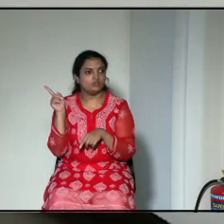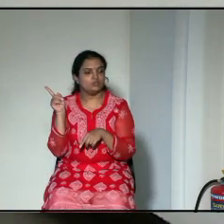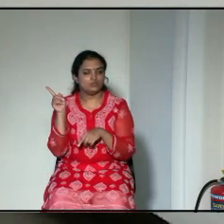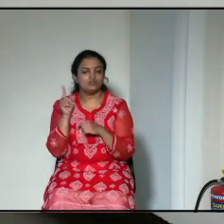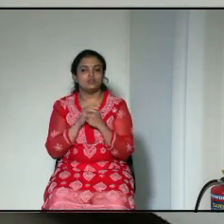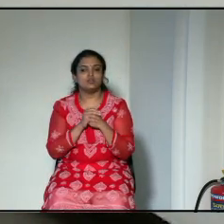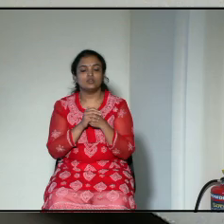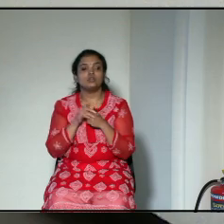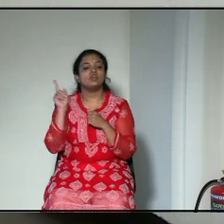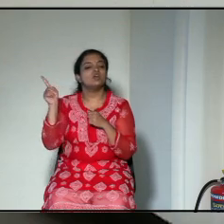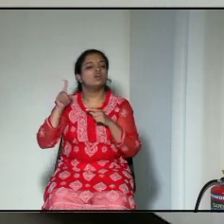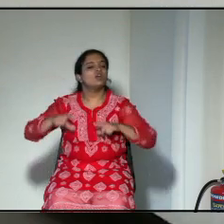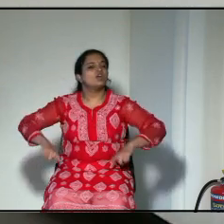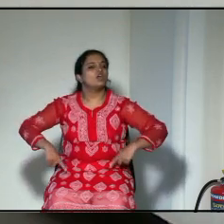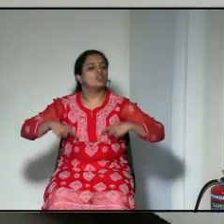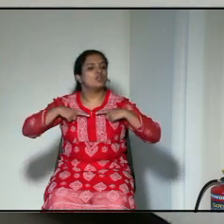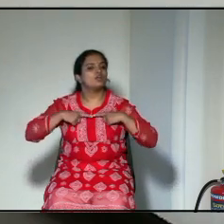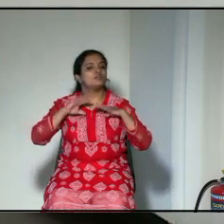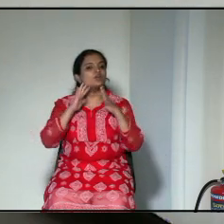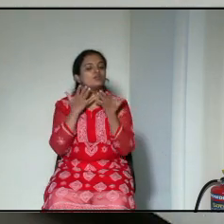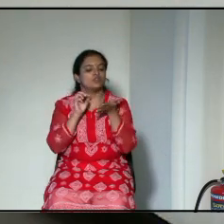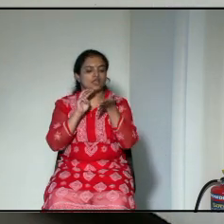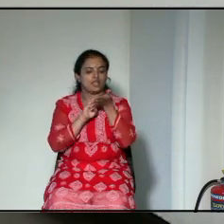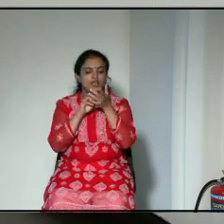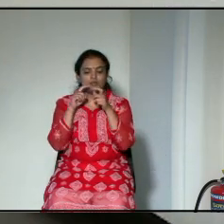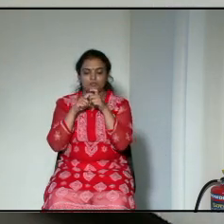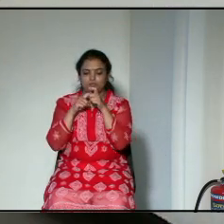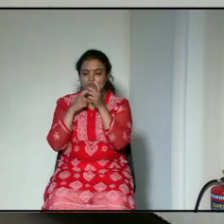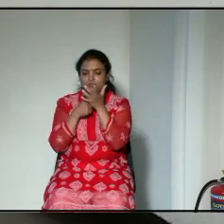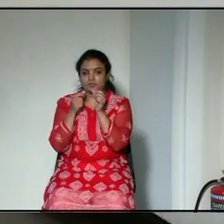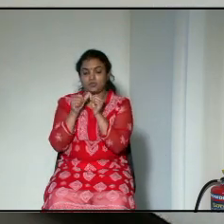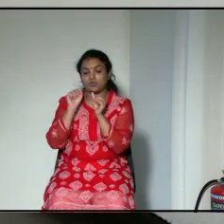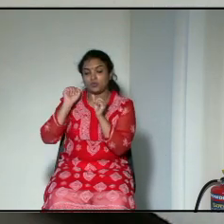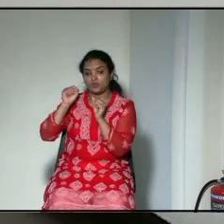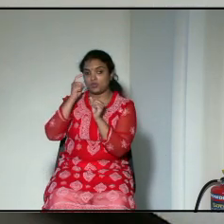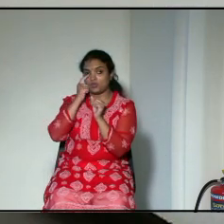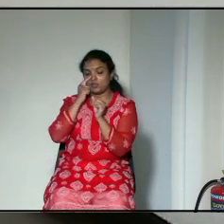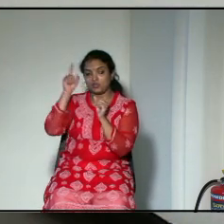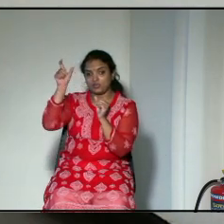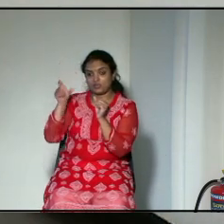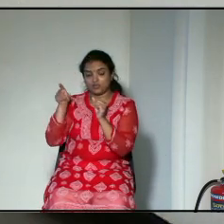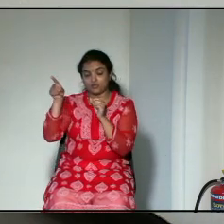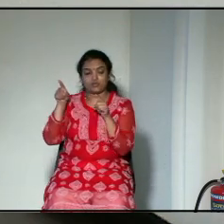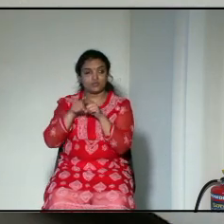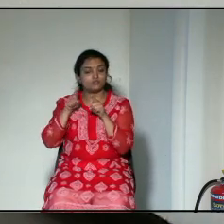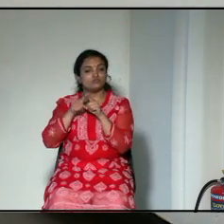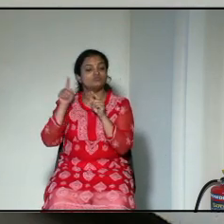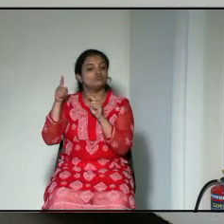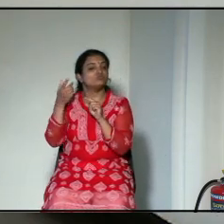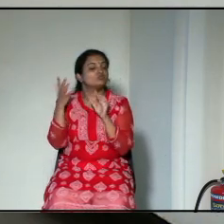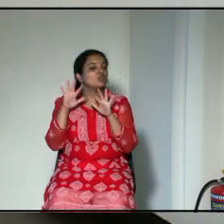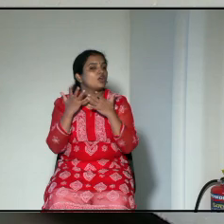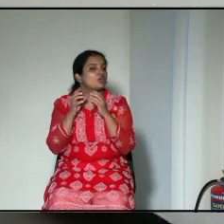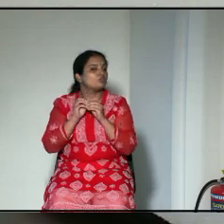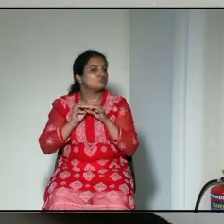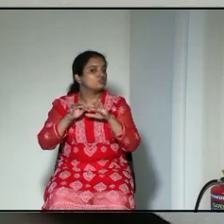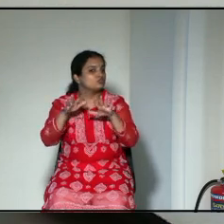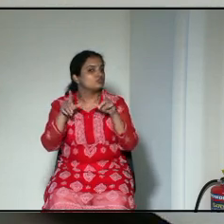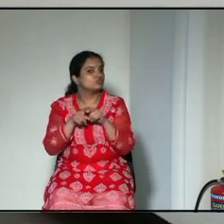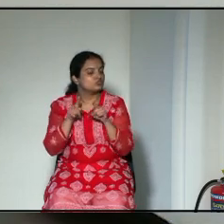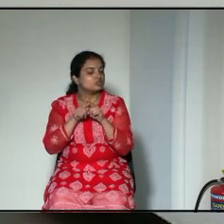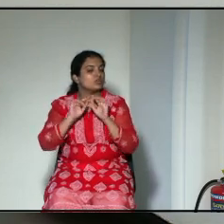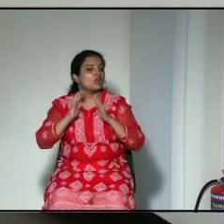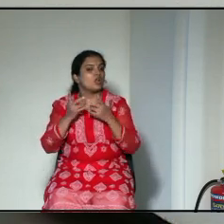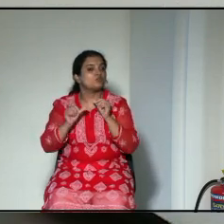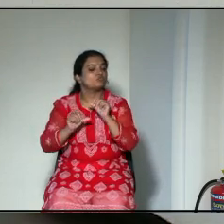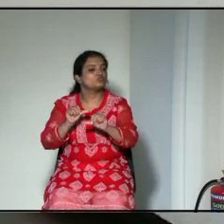Meera Mukherjee's life and at the metaphor that is used to elaborate mold making and metal casting